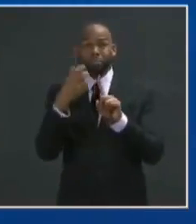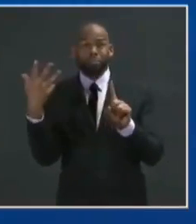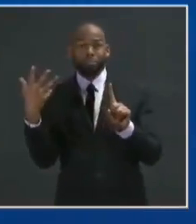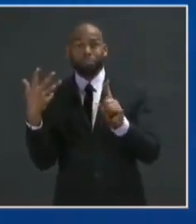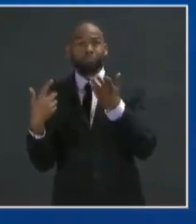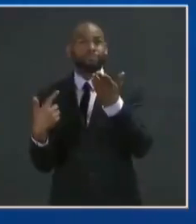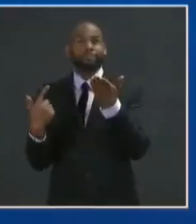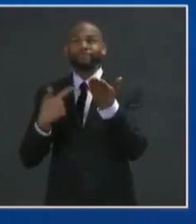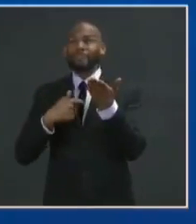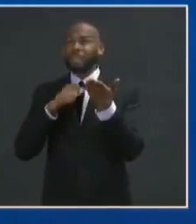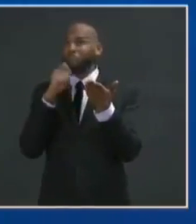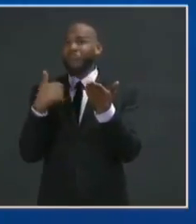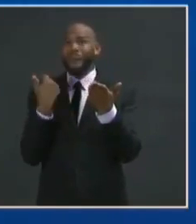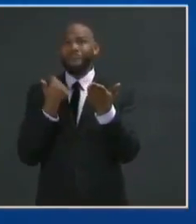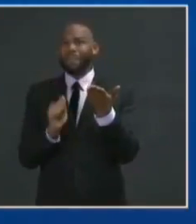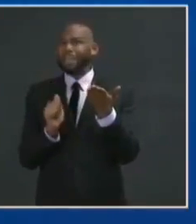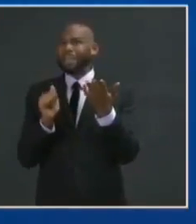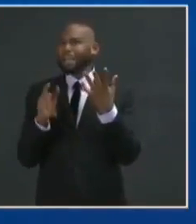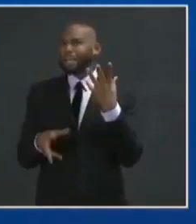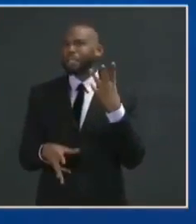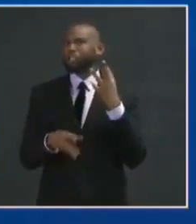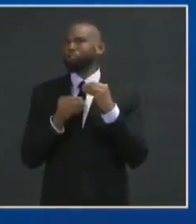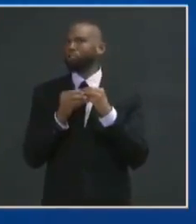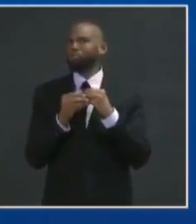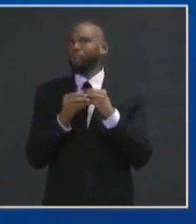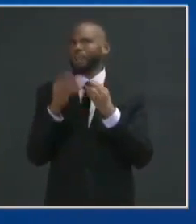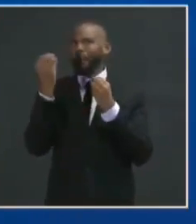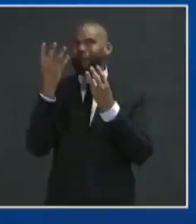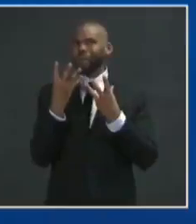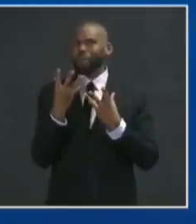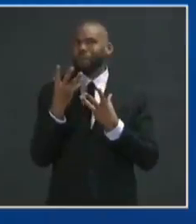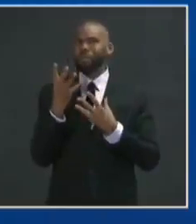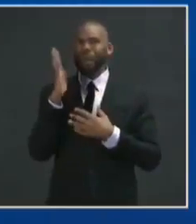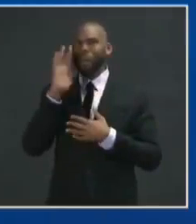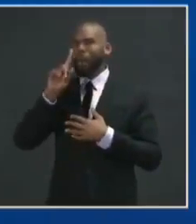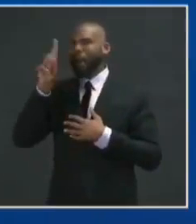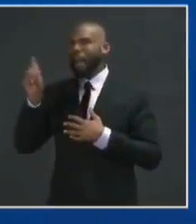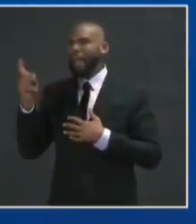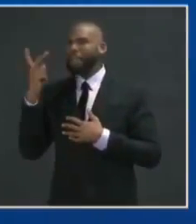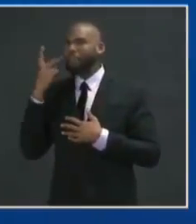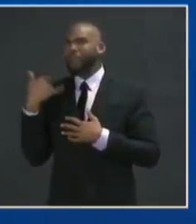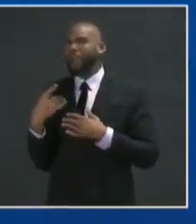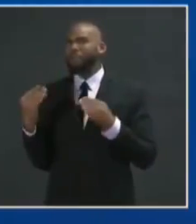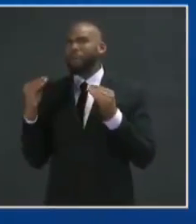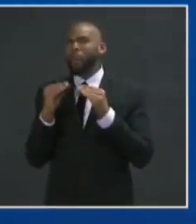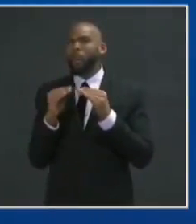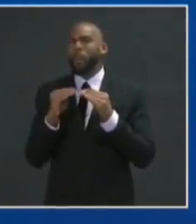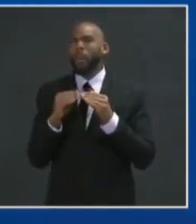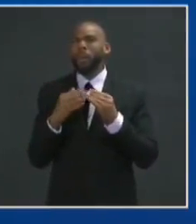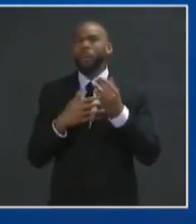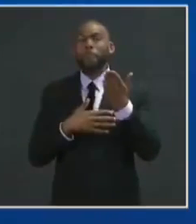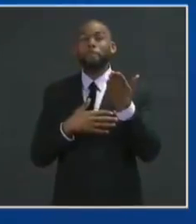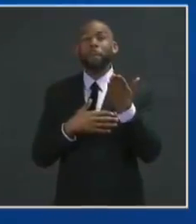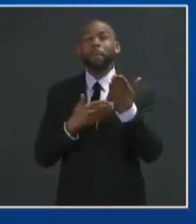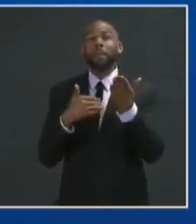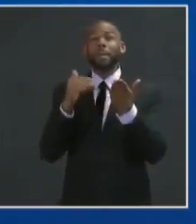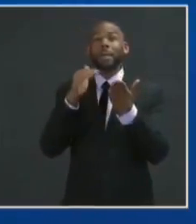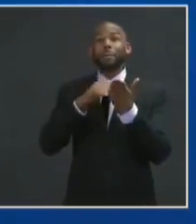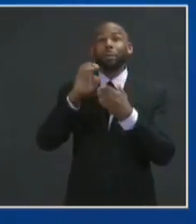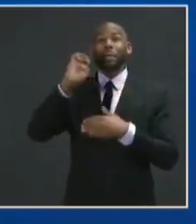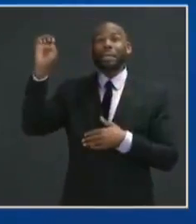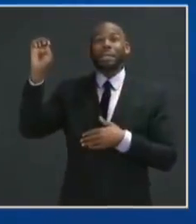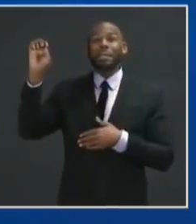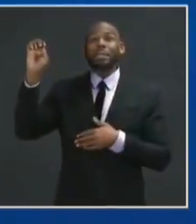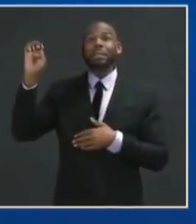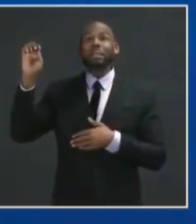details on that. I'm happy to talk to Jake and see if there's more we can read out for all of you. Yeah, that'd be really great. And still on issue of the Middle East, I mean, I know that you're saying